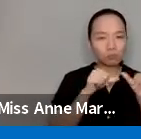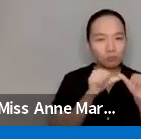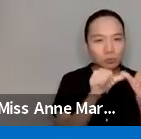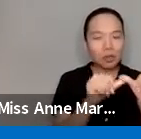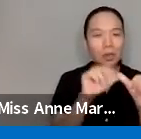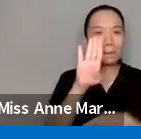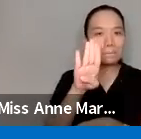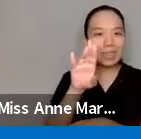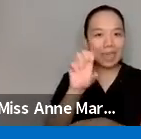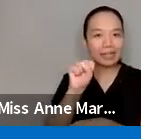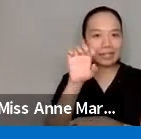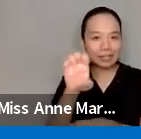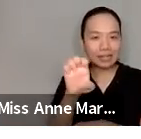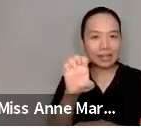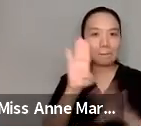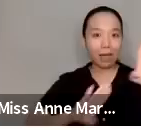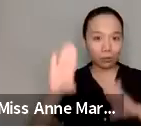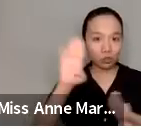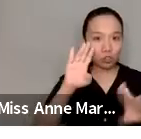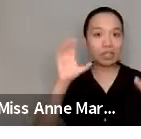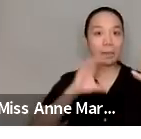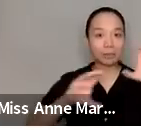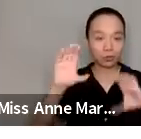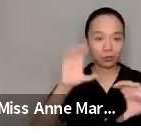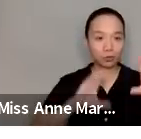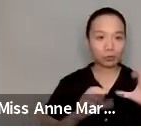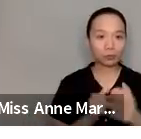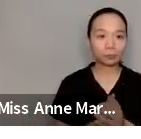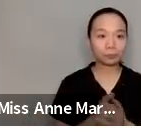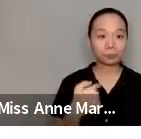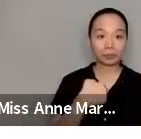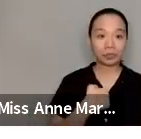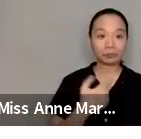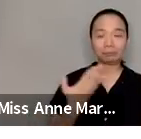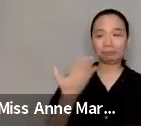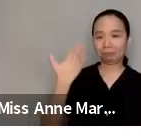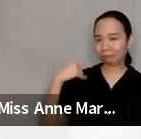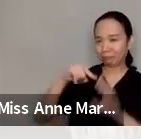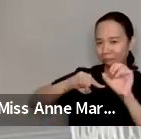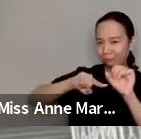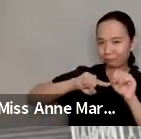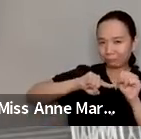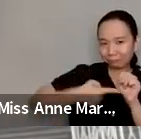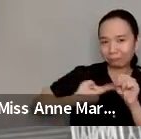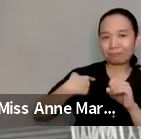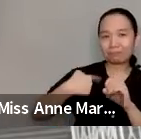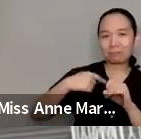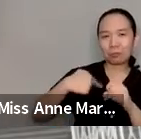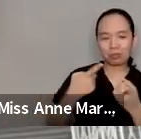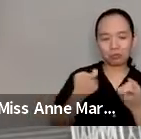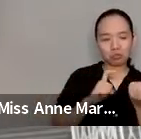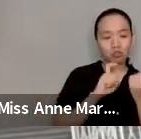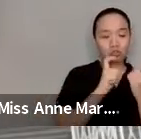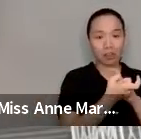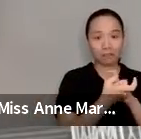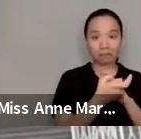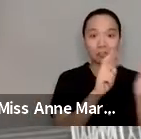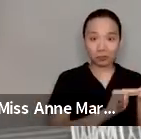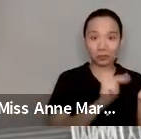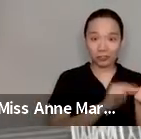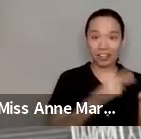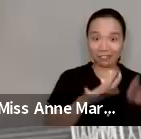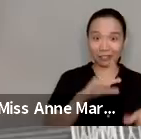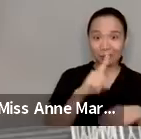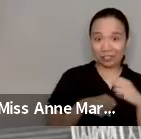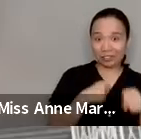BSE Biology Chemistry. I was initially planning to shift to nursing after a year, but